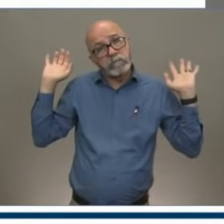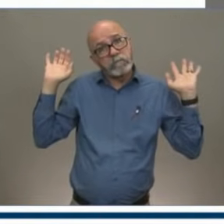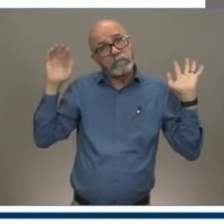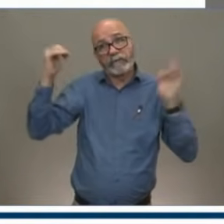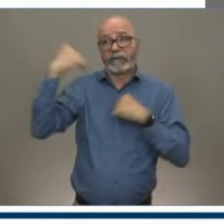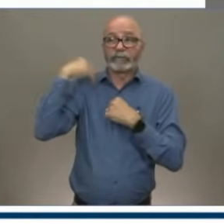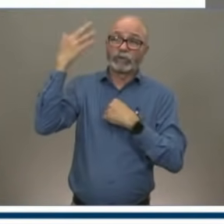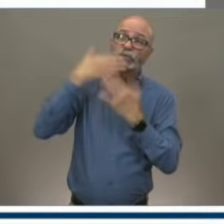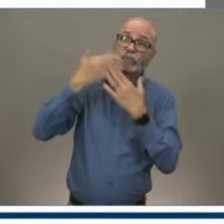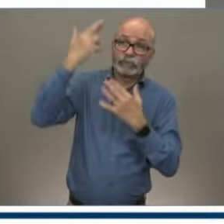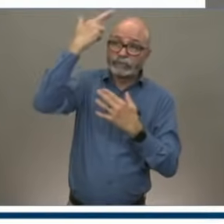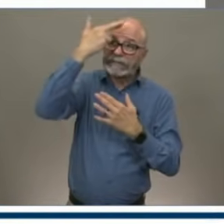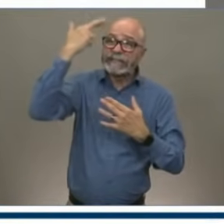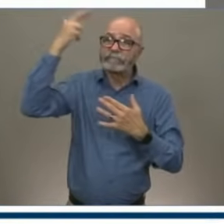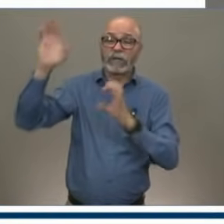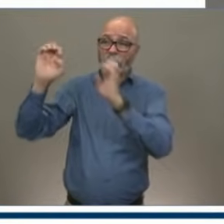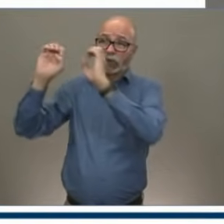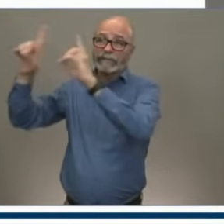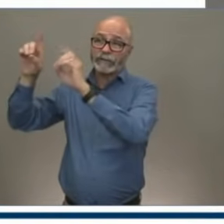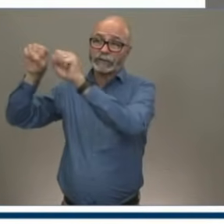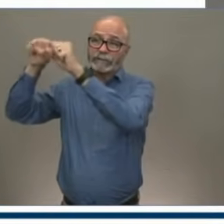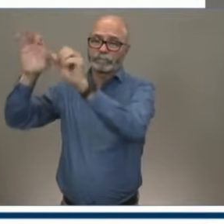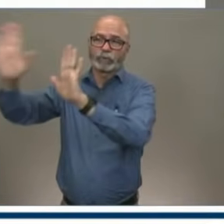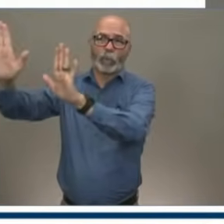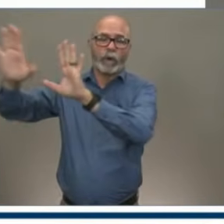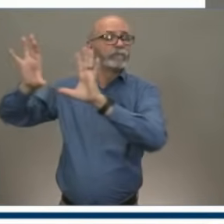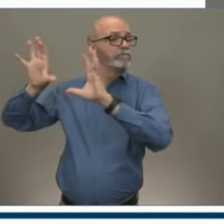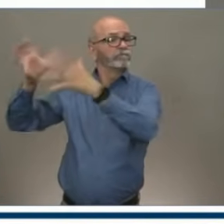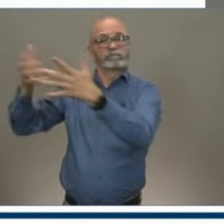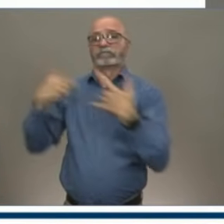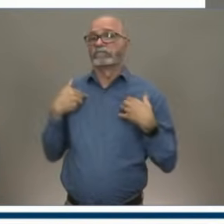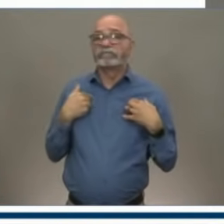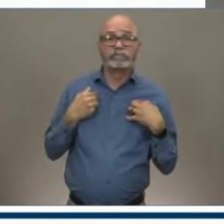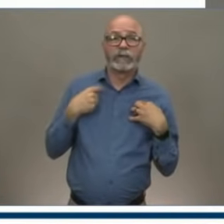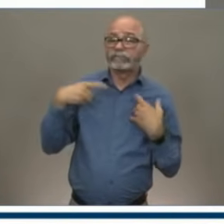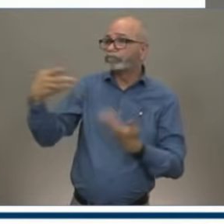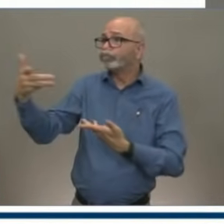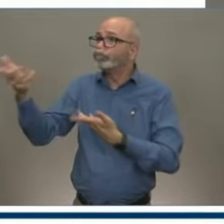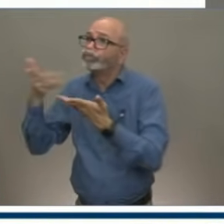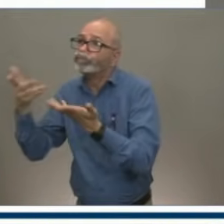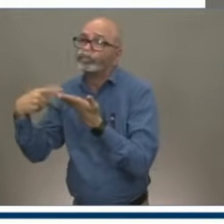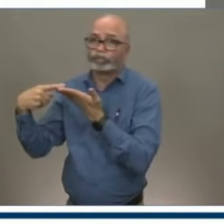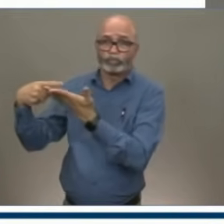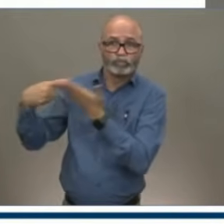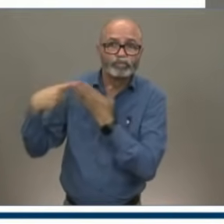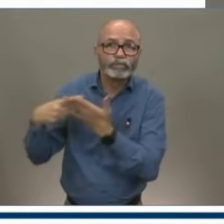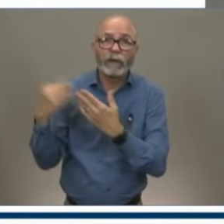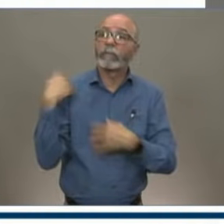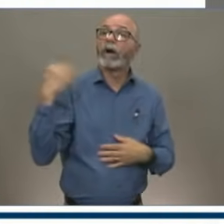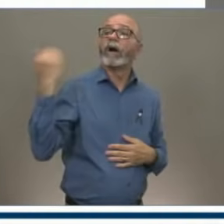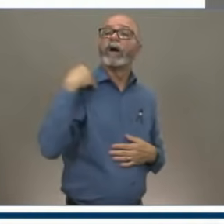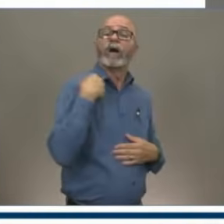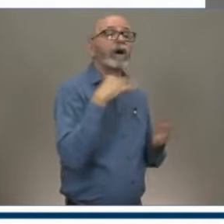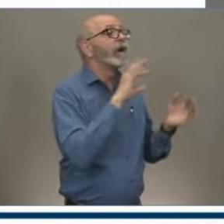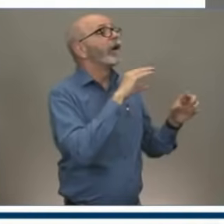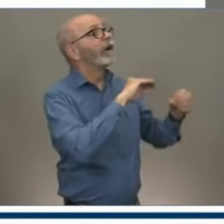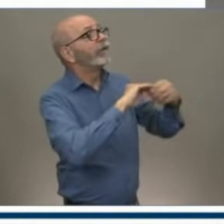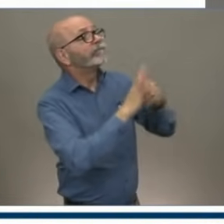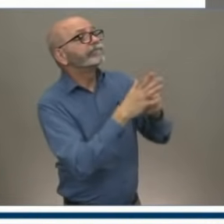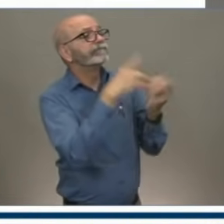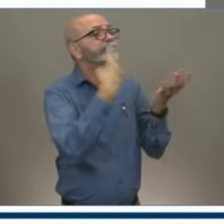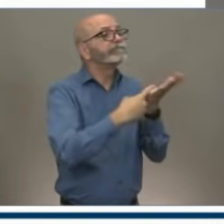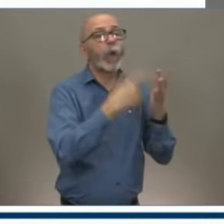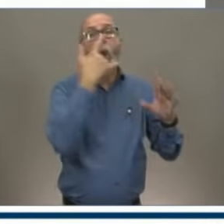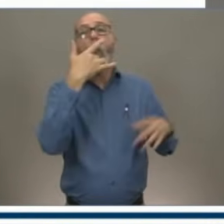system. We'll certainly contribute to those conversations and say, what is the epidemiology telling us? But epidemiology is one of a number of